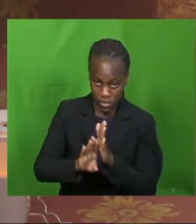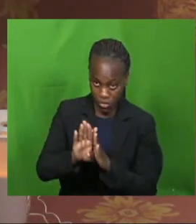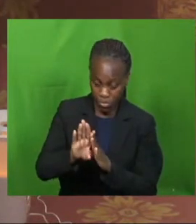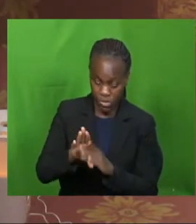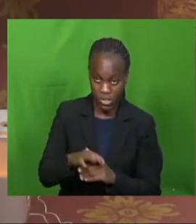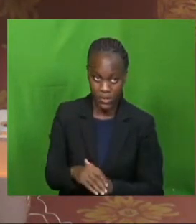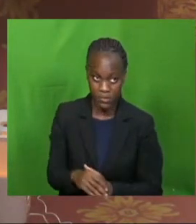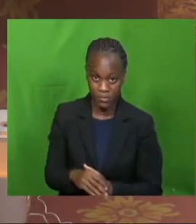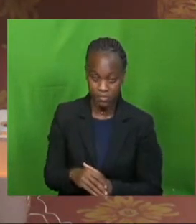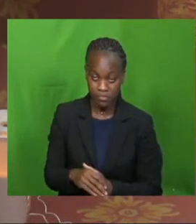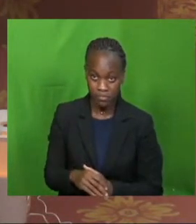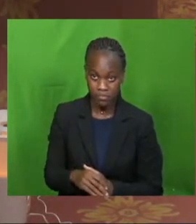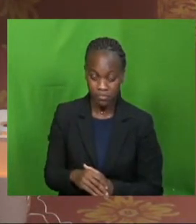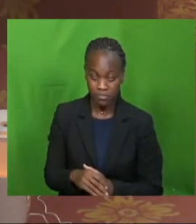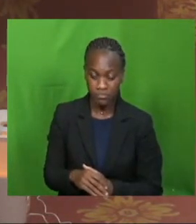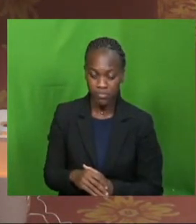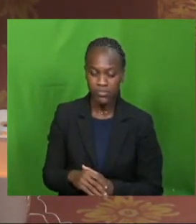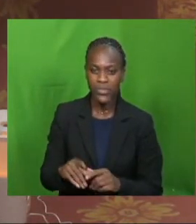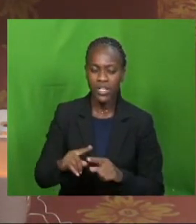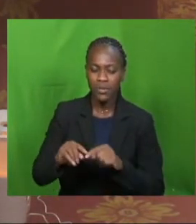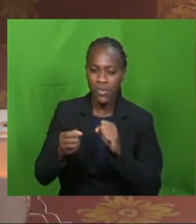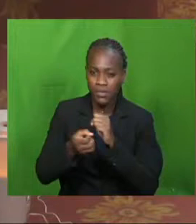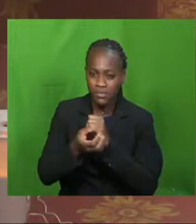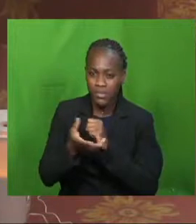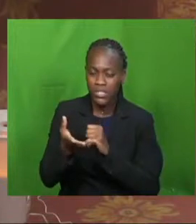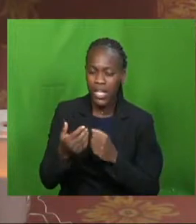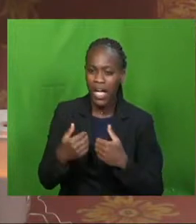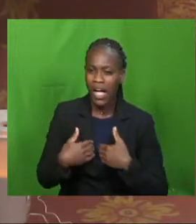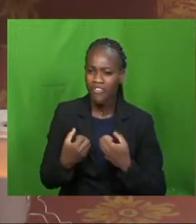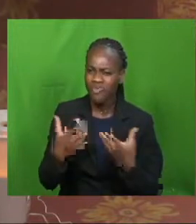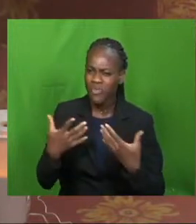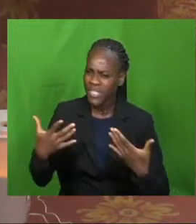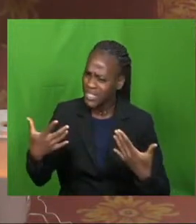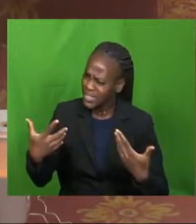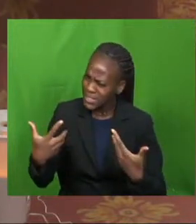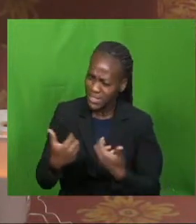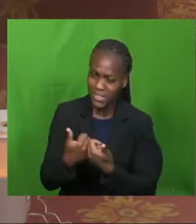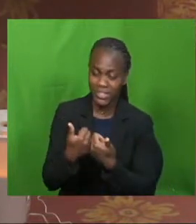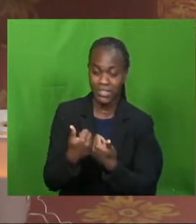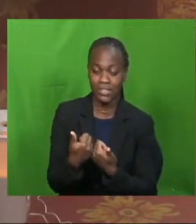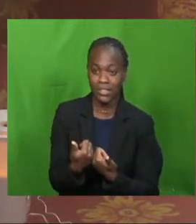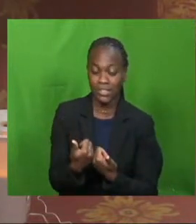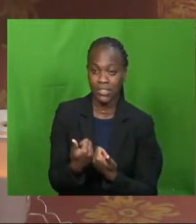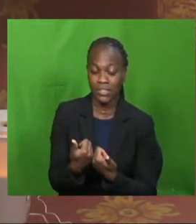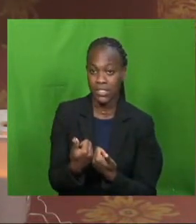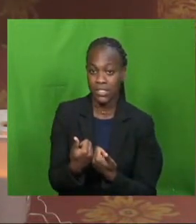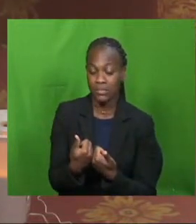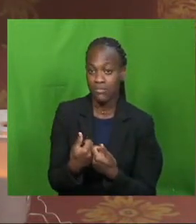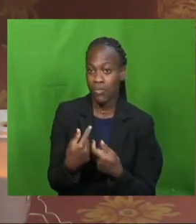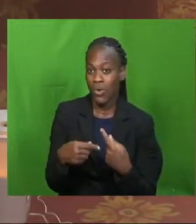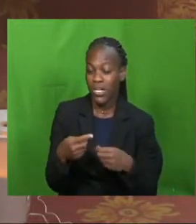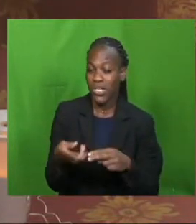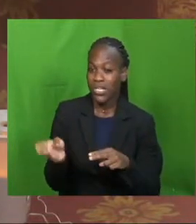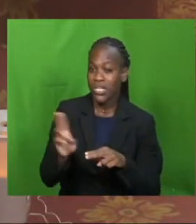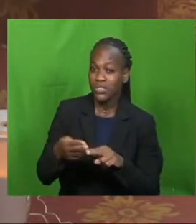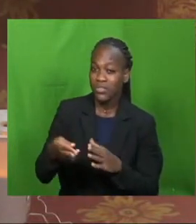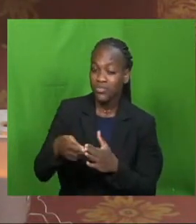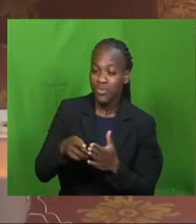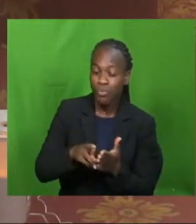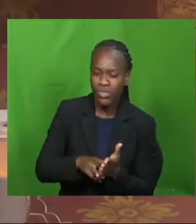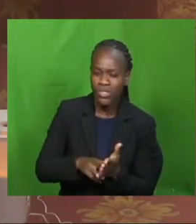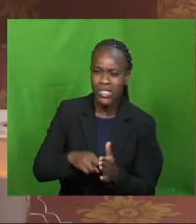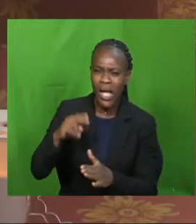Mr. Speaker, the media landscape is faced with several challenges, including the increasing reports of unethical